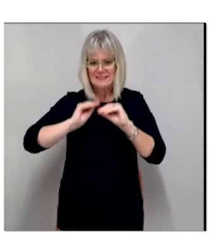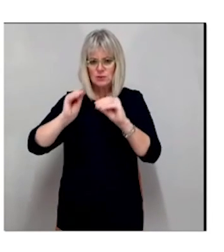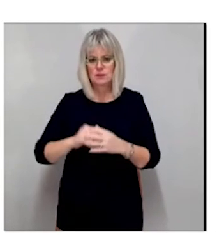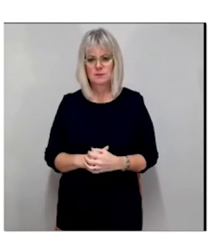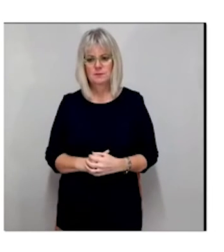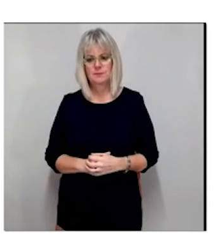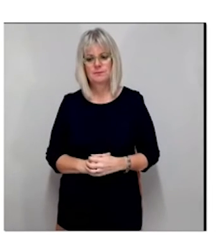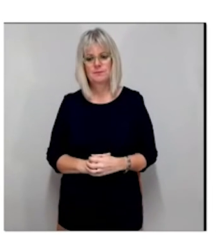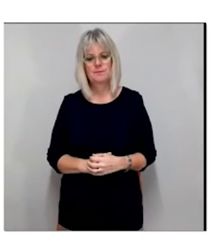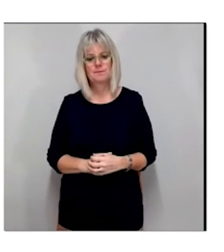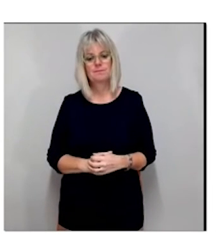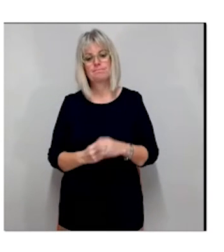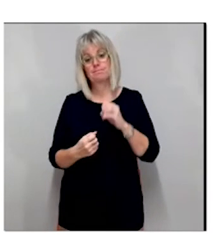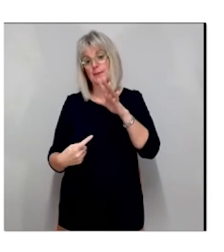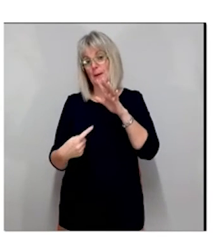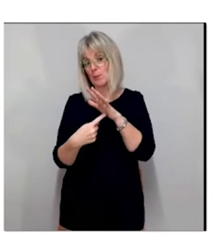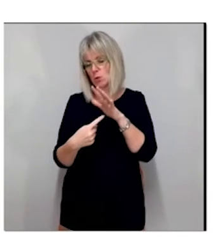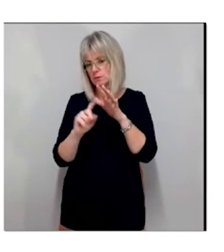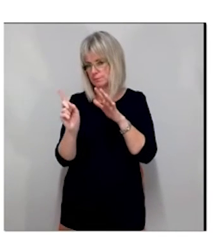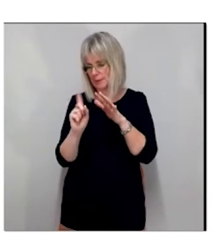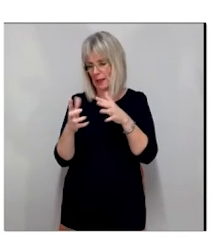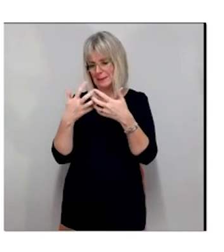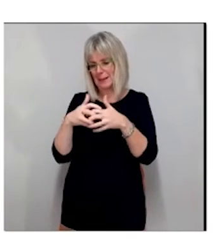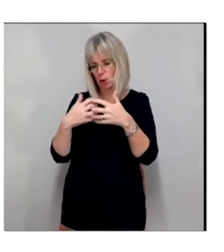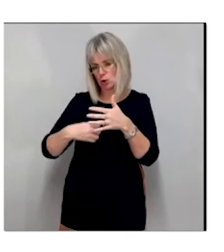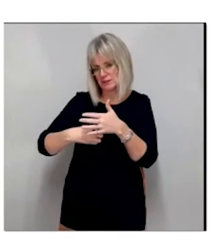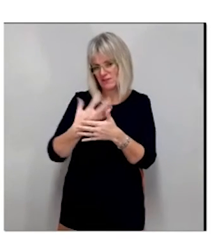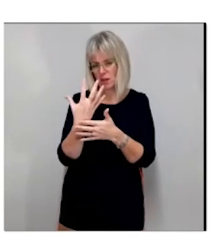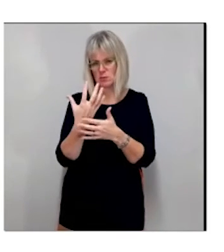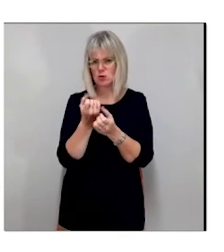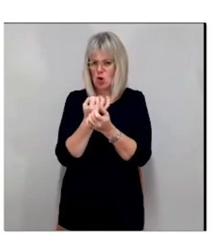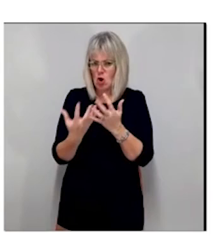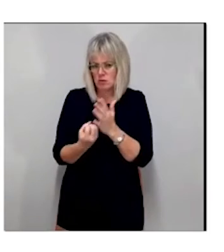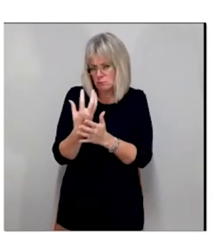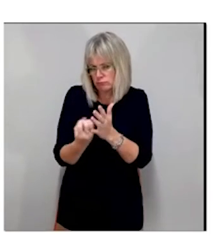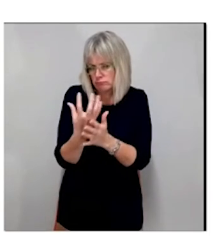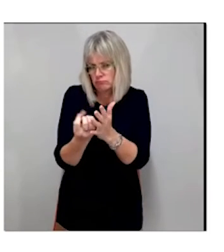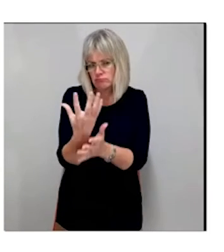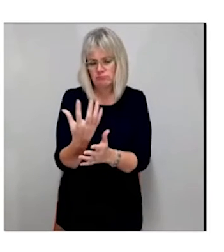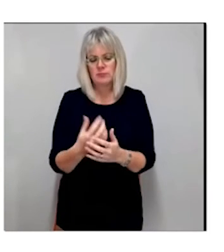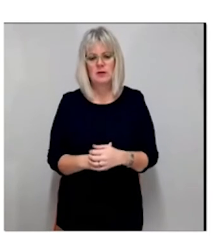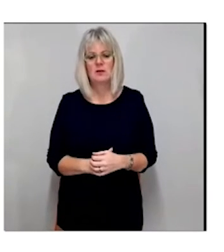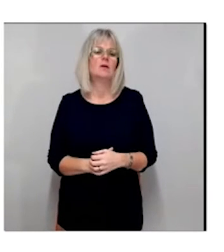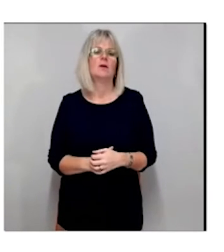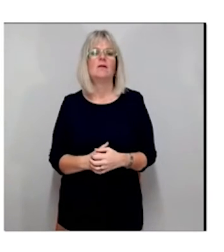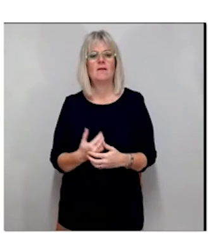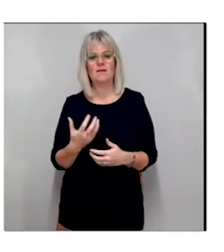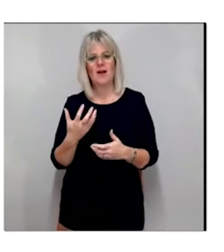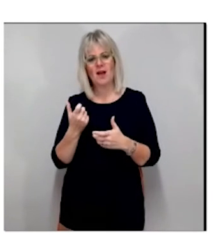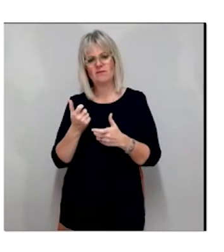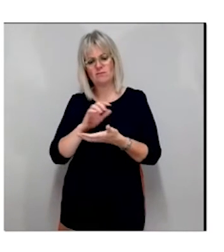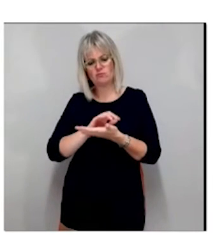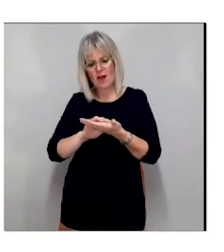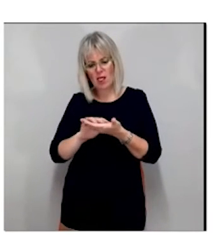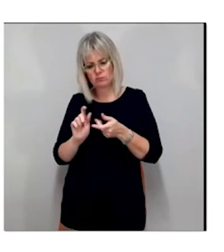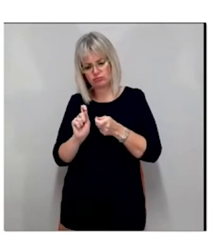important technological developments are happening with Braille? Throughout the evolution of Braille, various methods